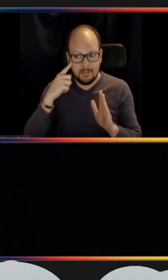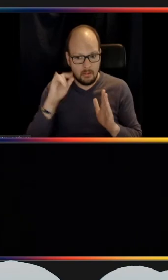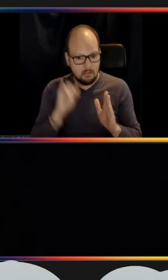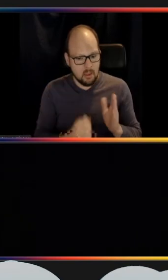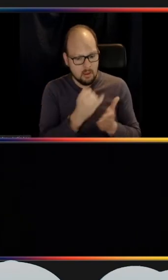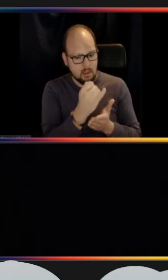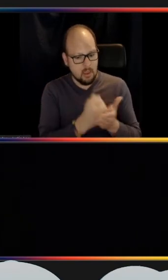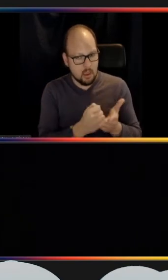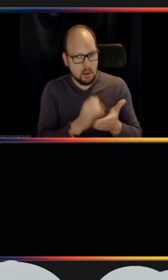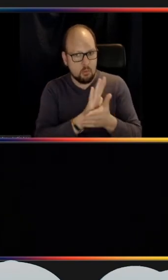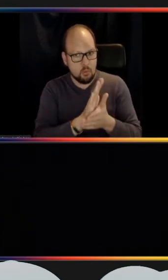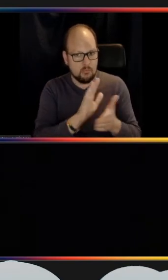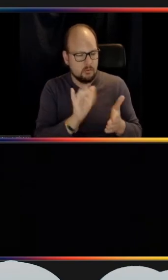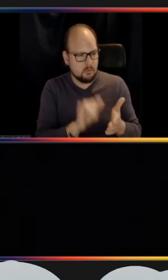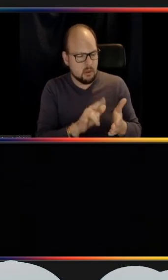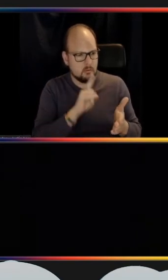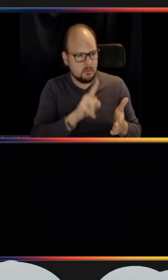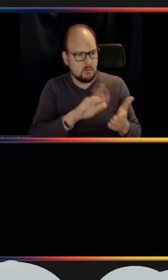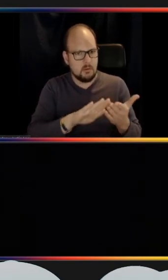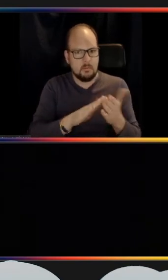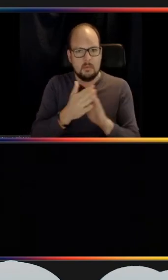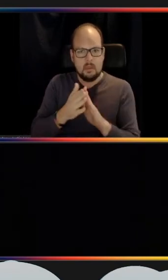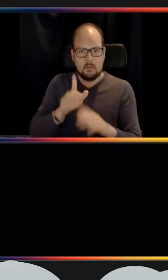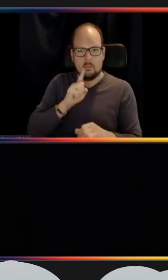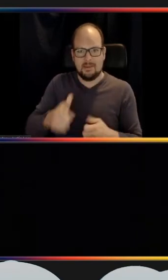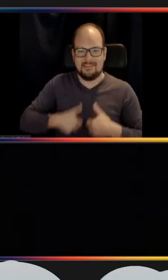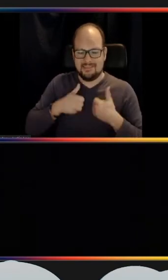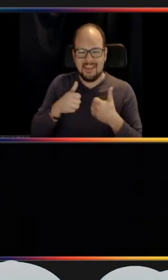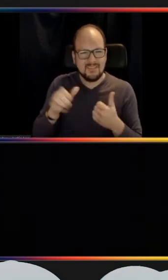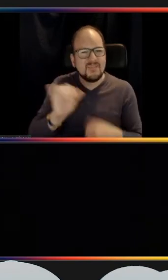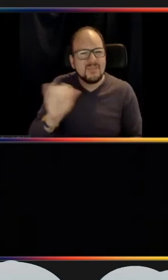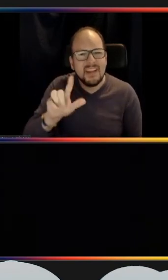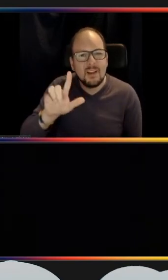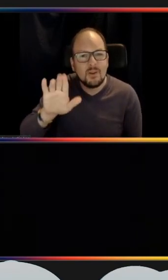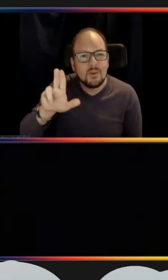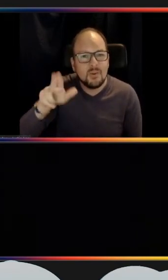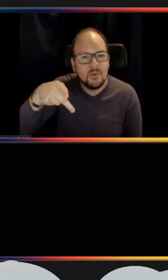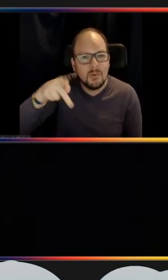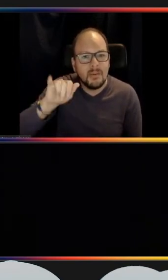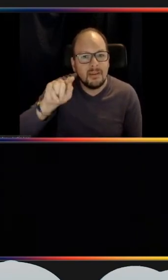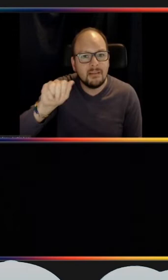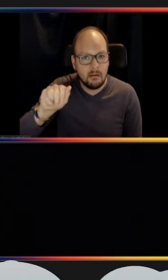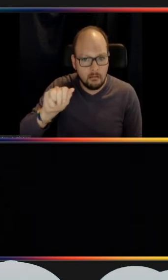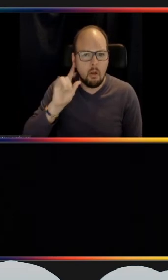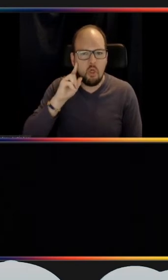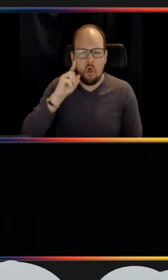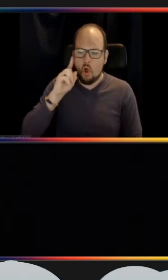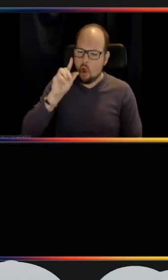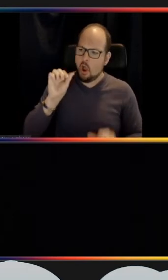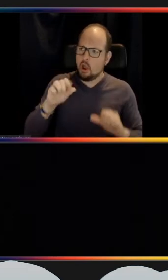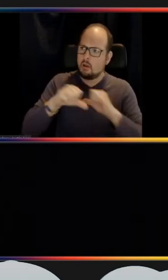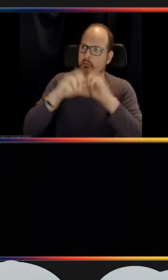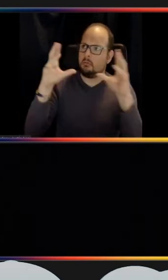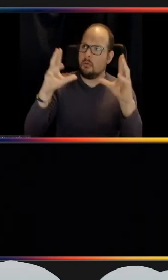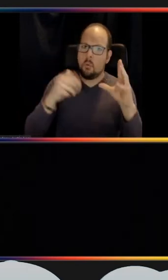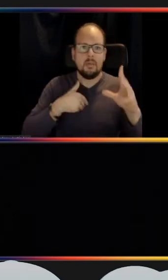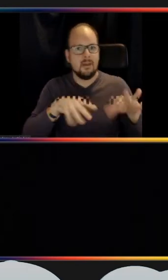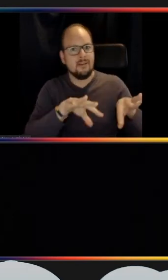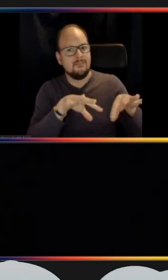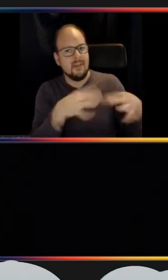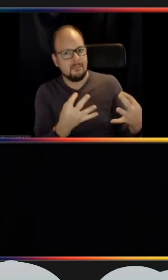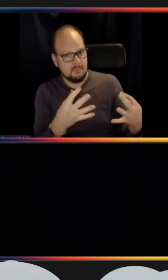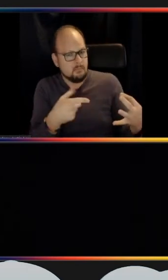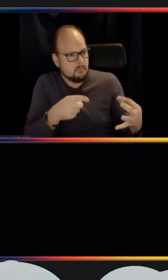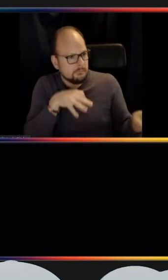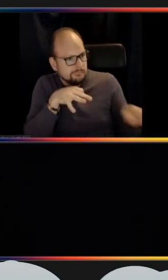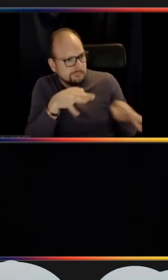it to come to life. Like Lupita, when she was talking about how she would imagine telling the familia about her